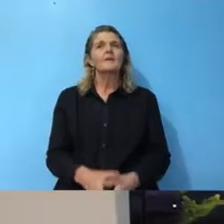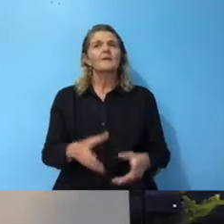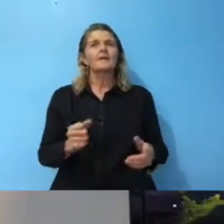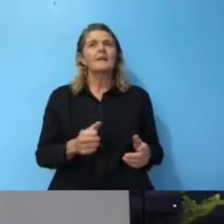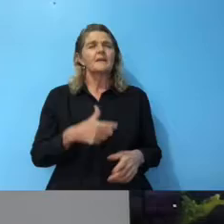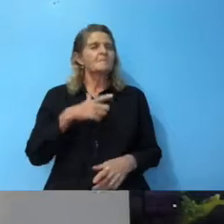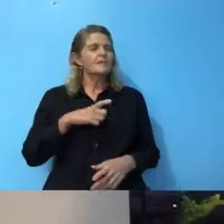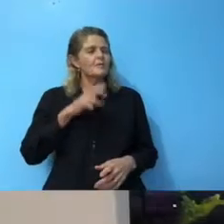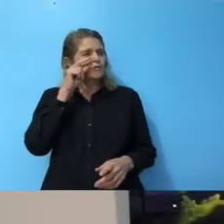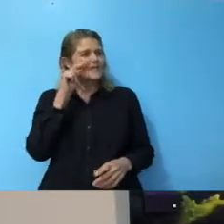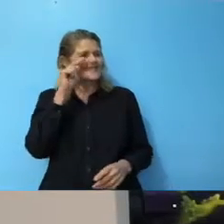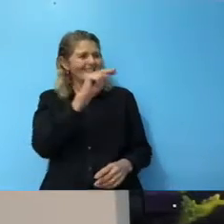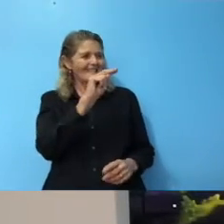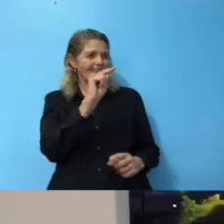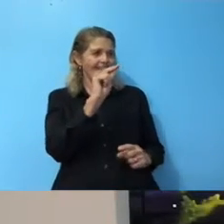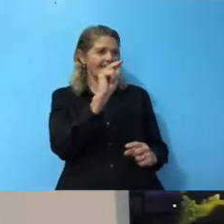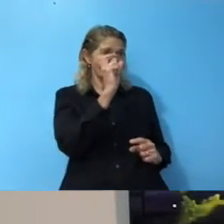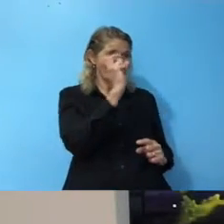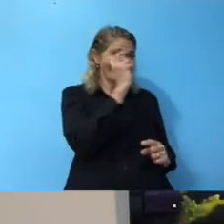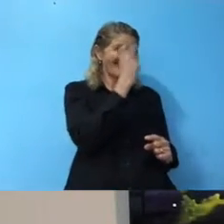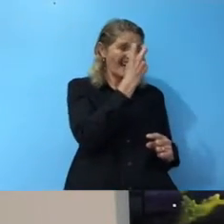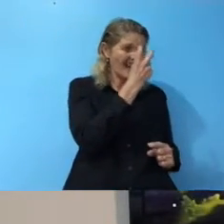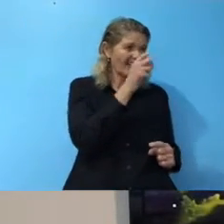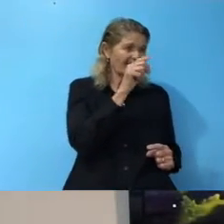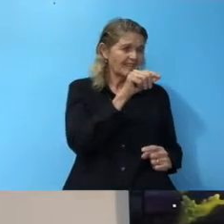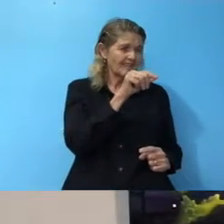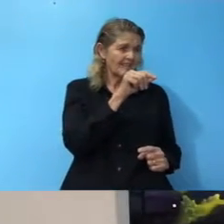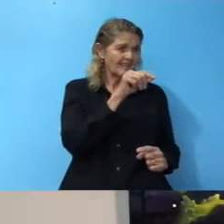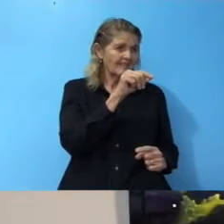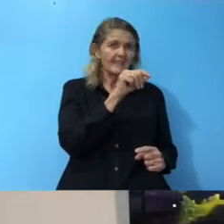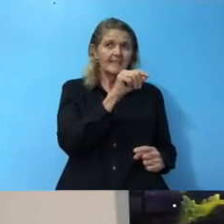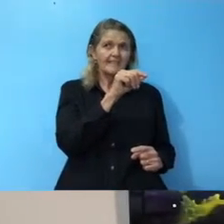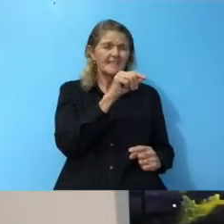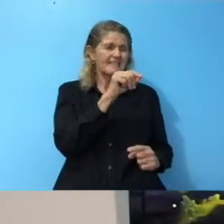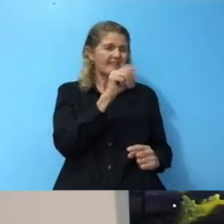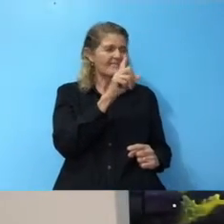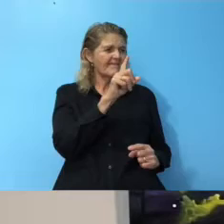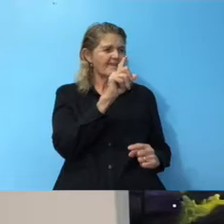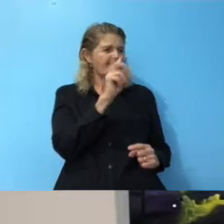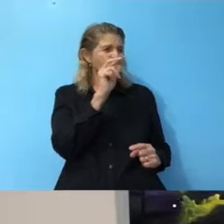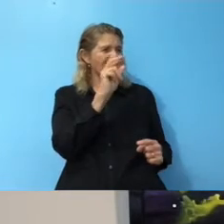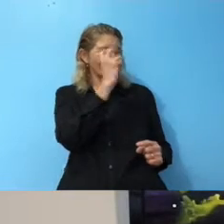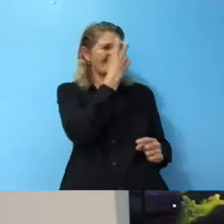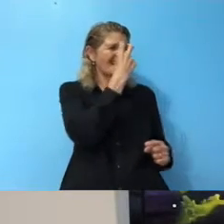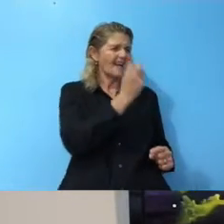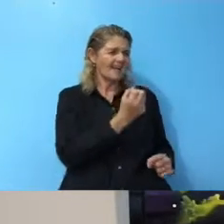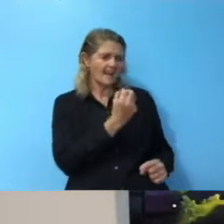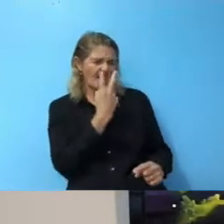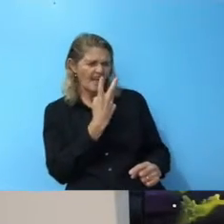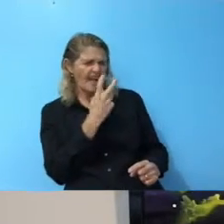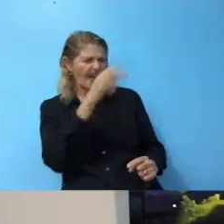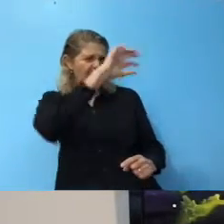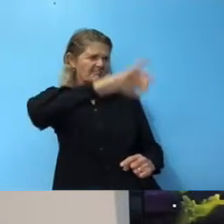Okay, and because I've got that light here, that darkness here, sorry, now I kind of actually want to, this is kind of competing against each other, so I'm going